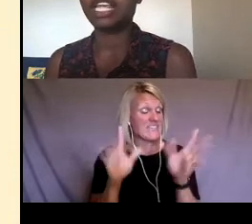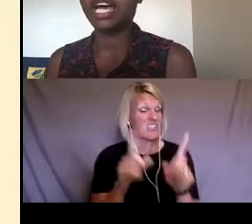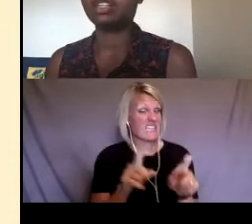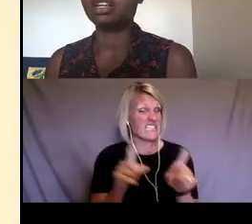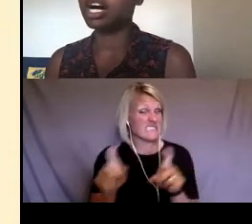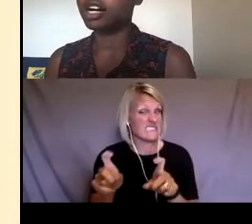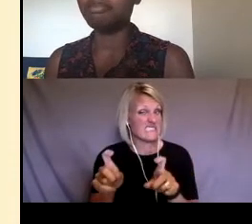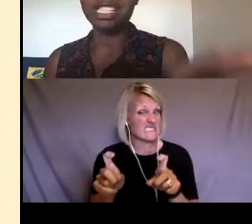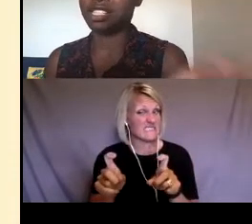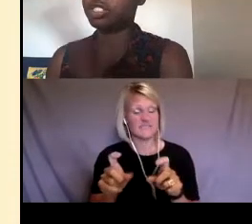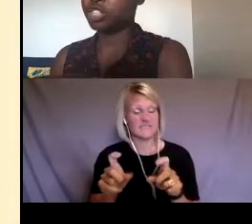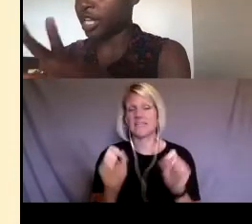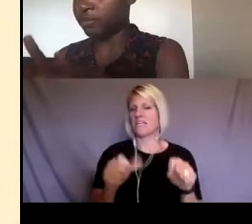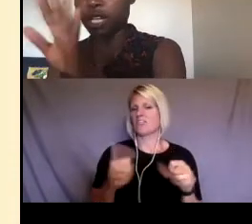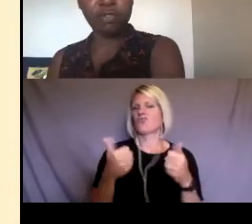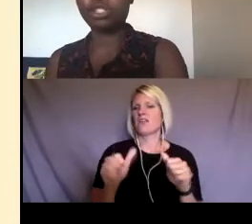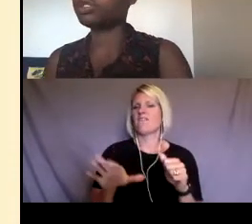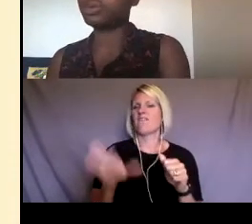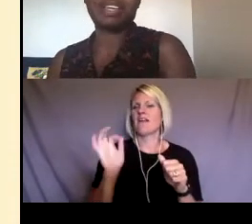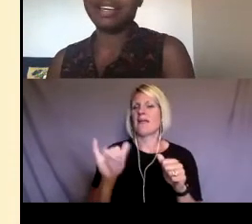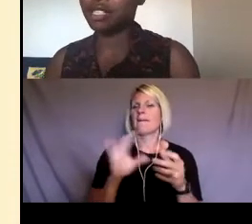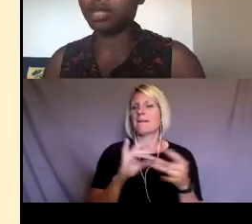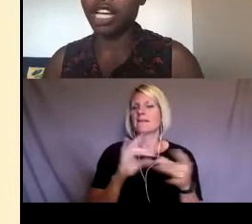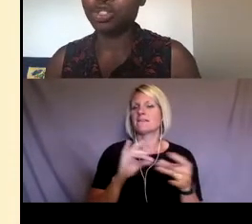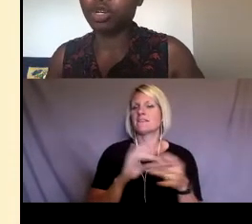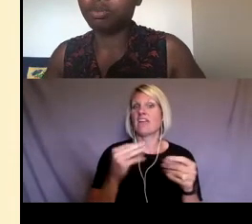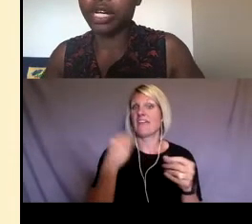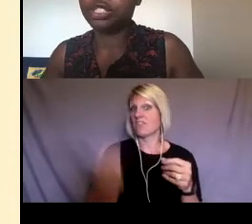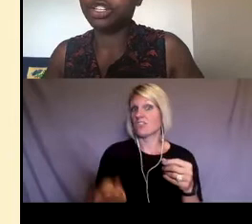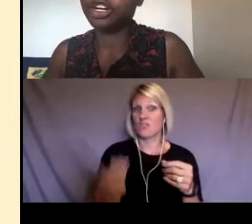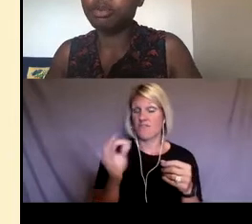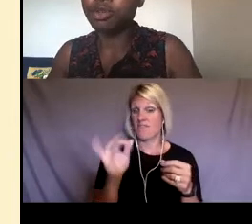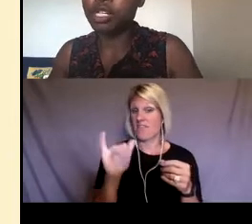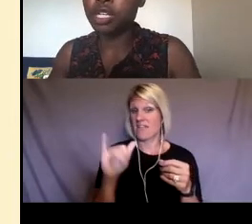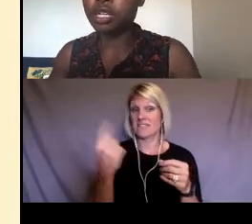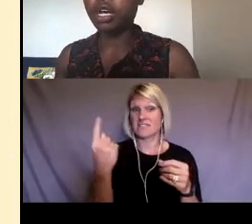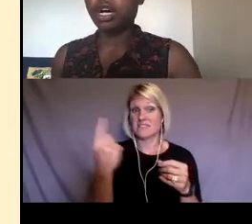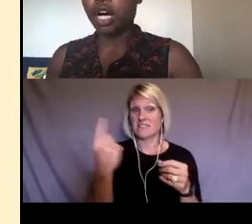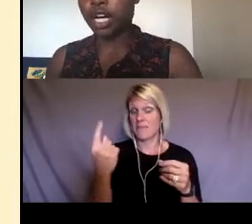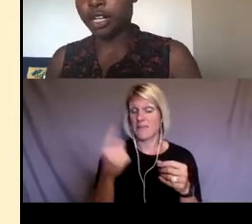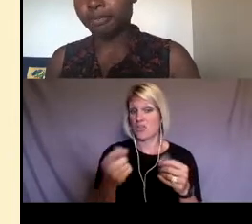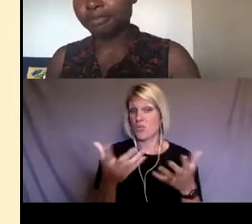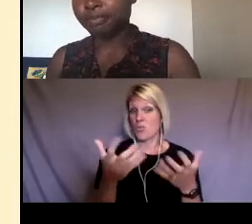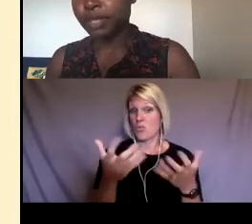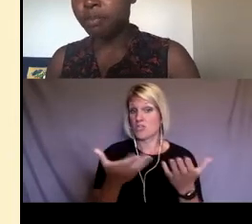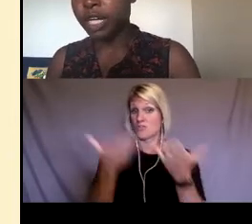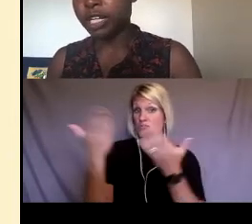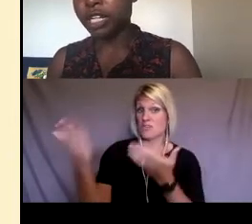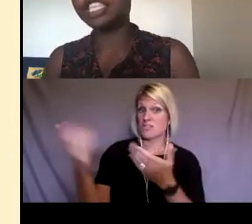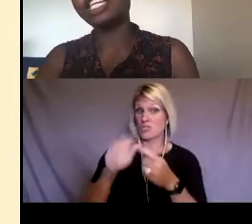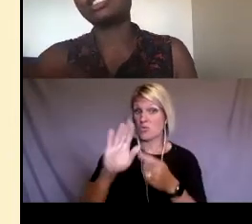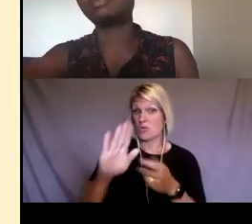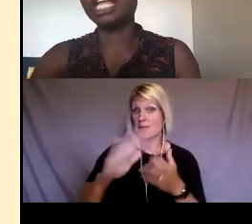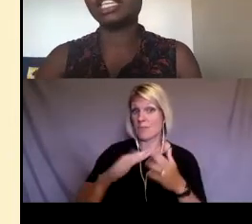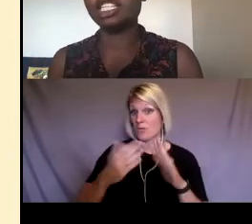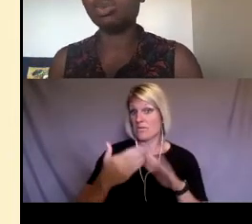find that message and give it to you if that's something that you want to bring to your community. But I